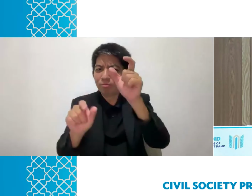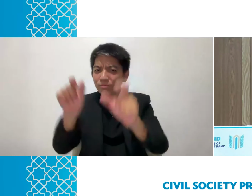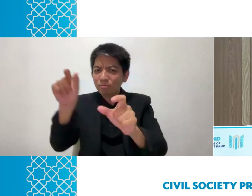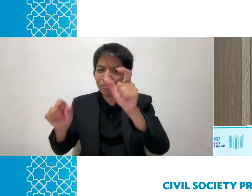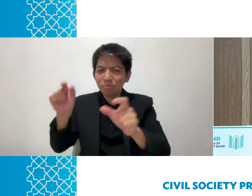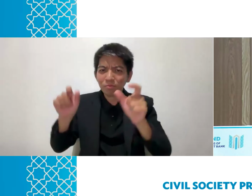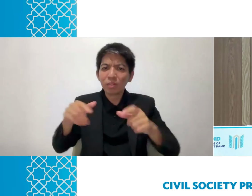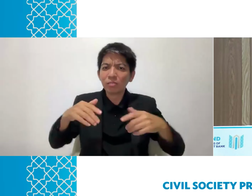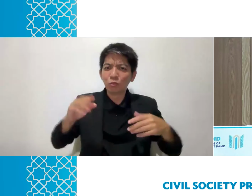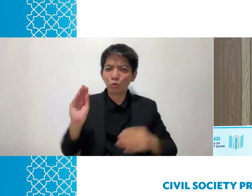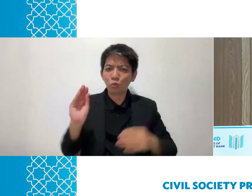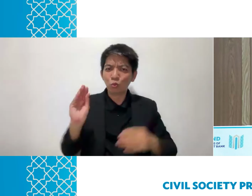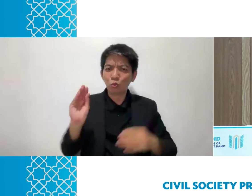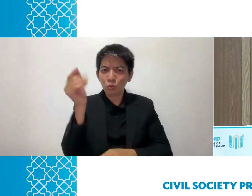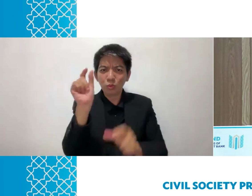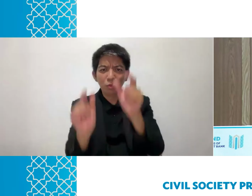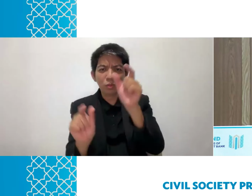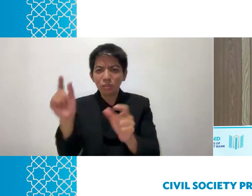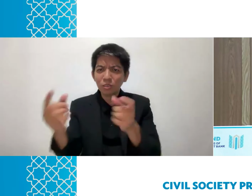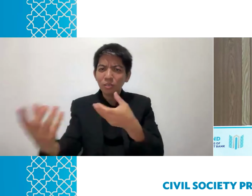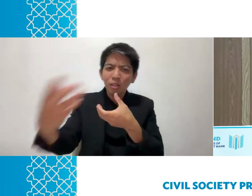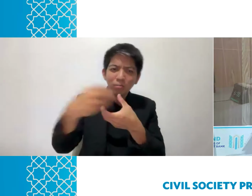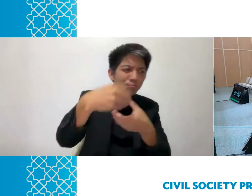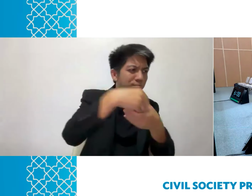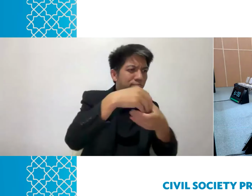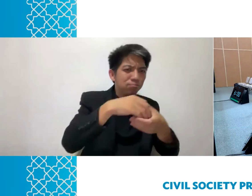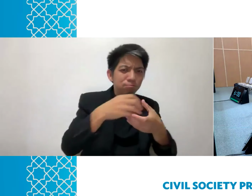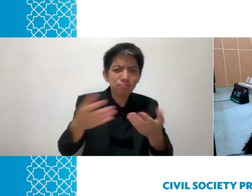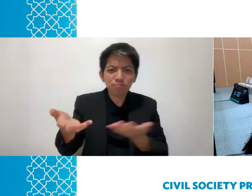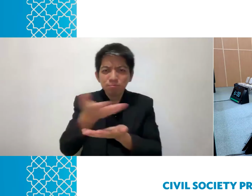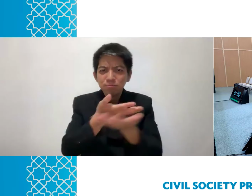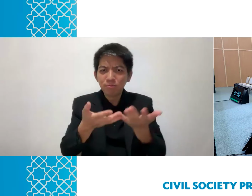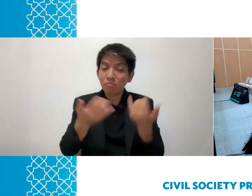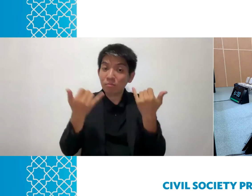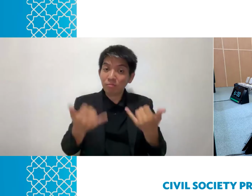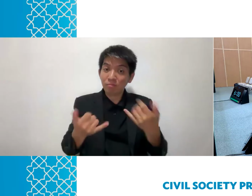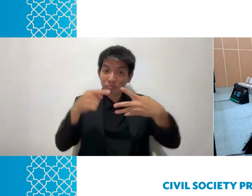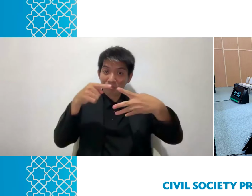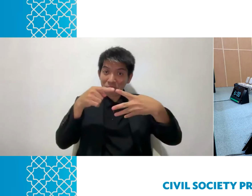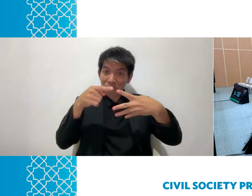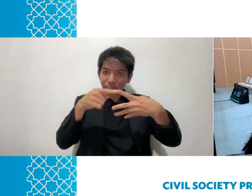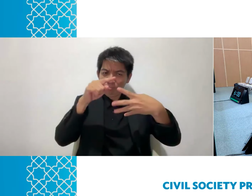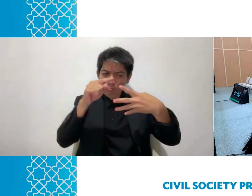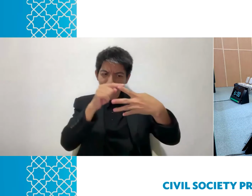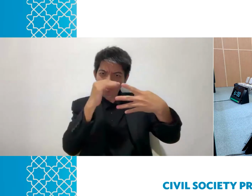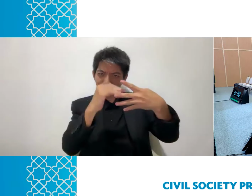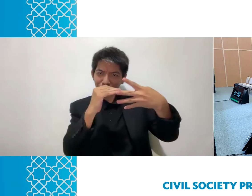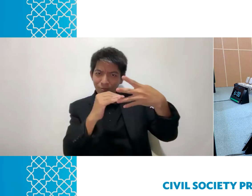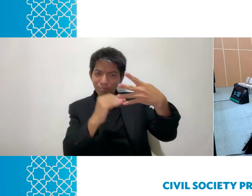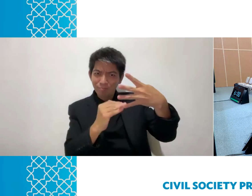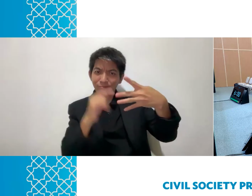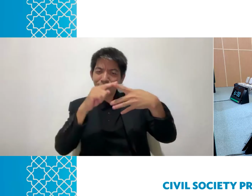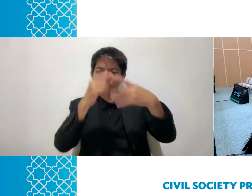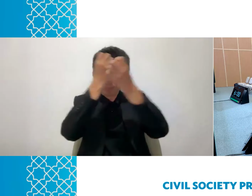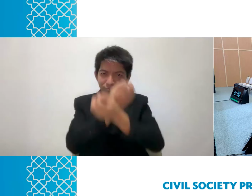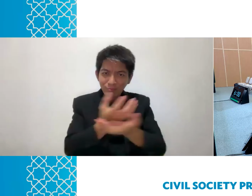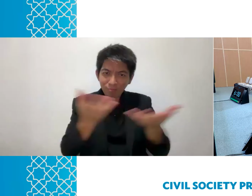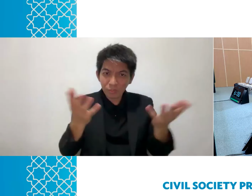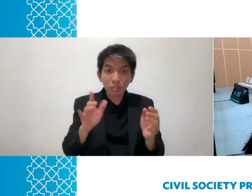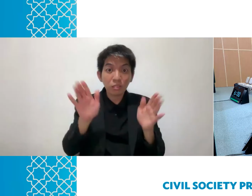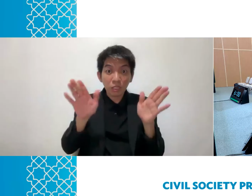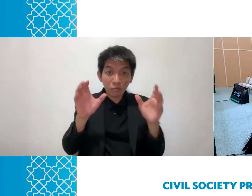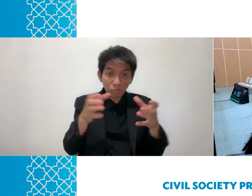you. We tend to apply them to the transport and urban design sector, but actually they apply to really any sector. And